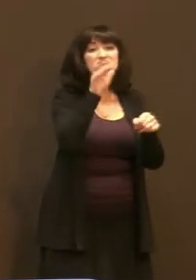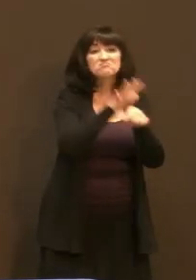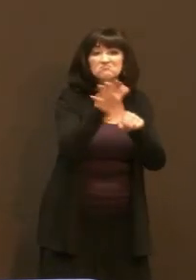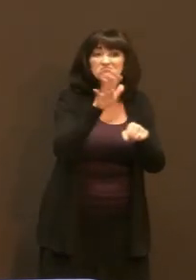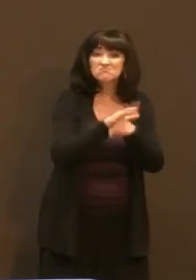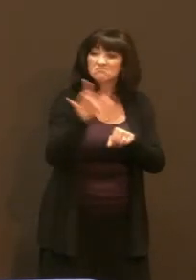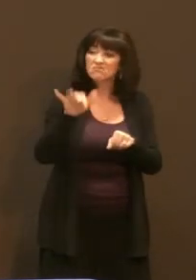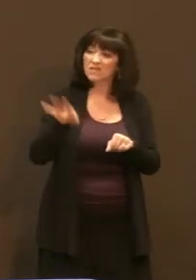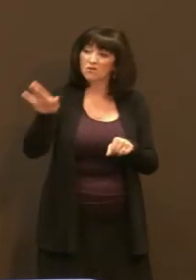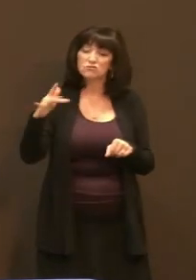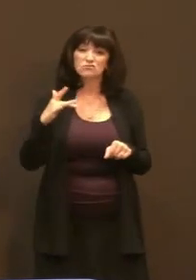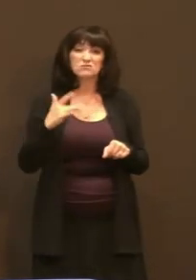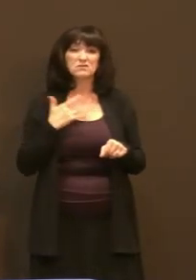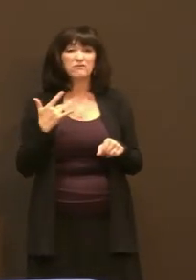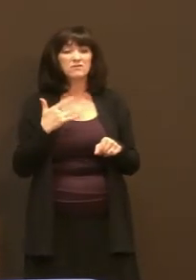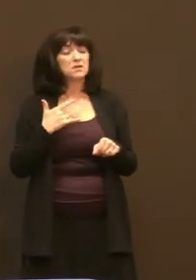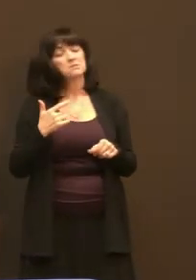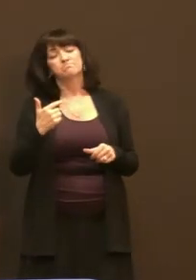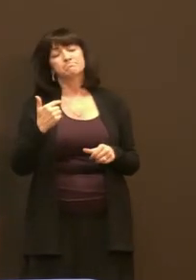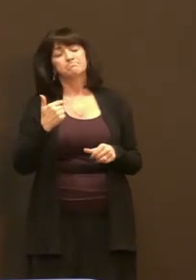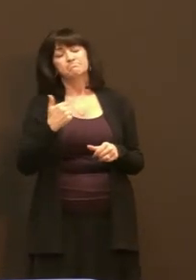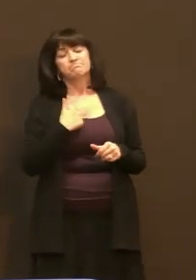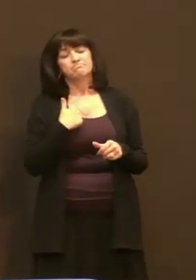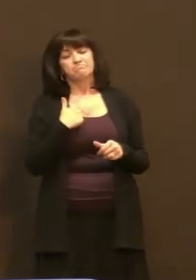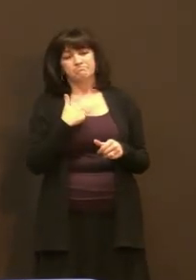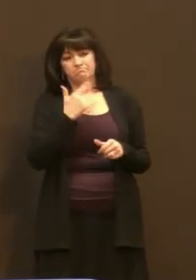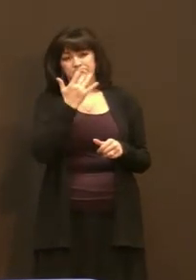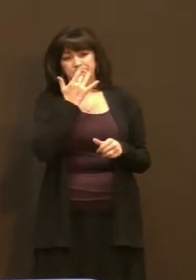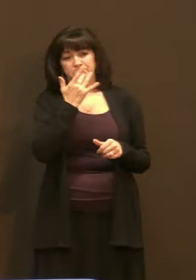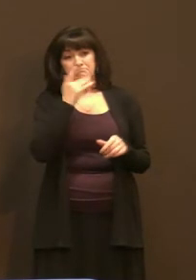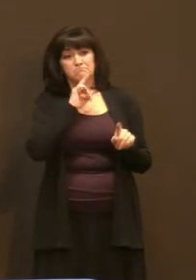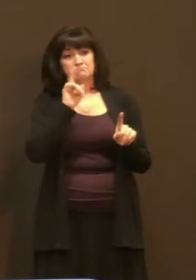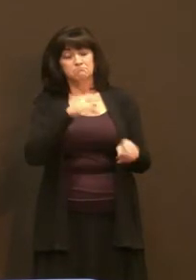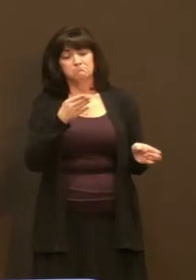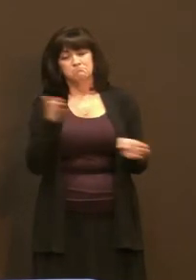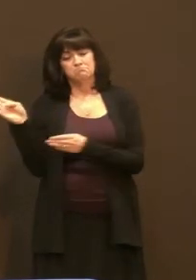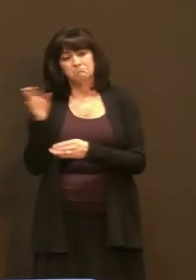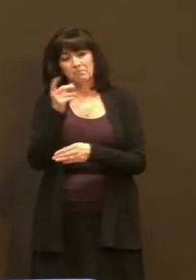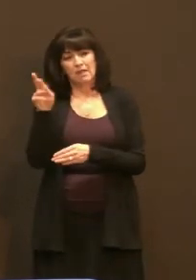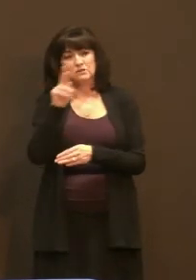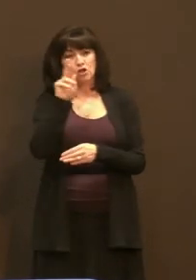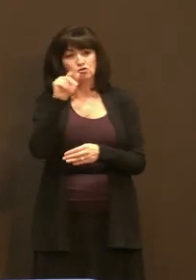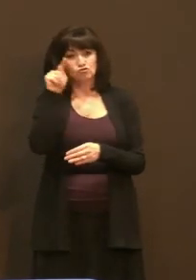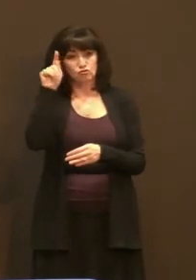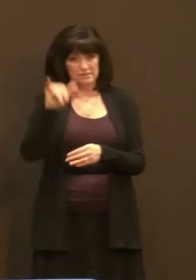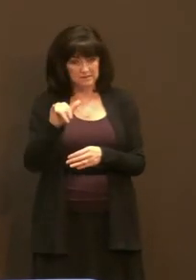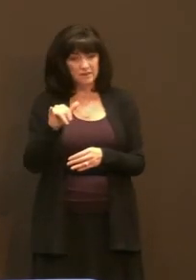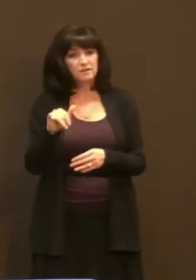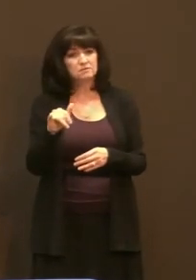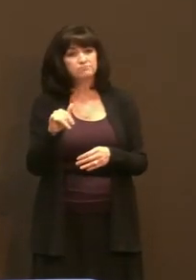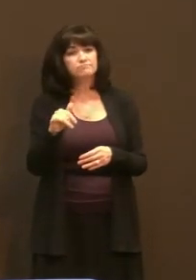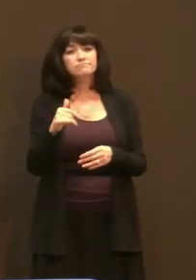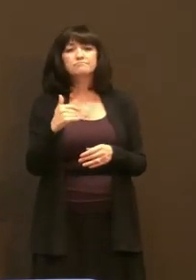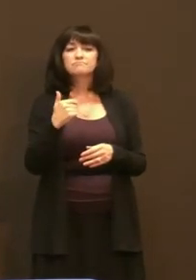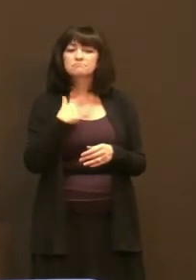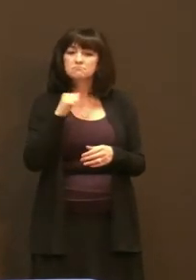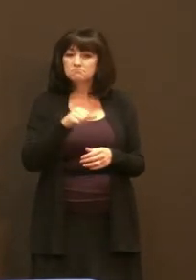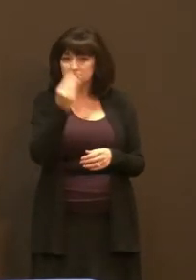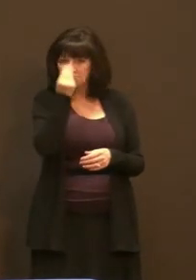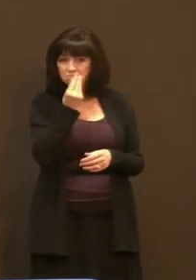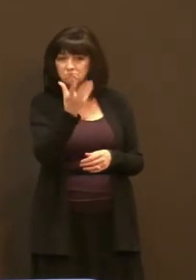going to defer to Dr. Rattay, but what I can tell you is that we've only been